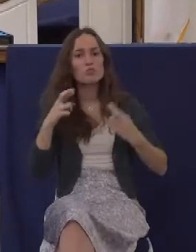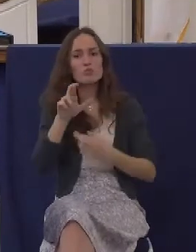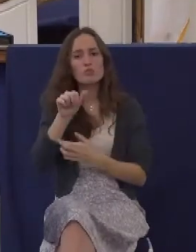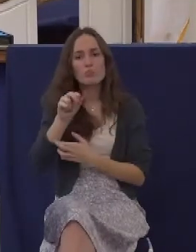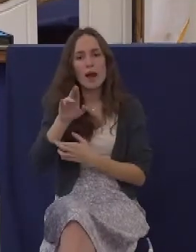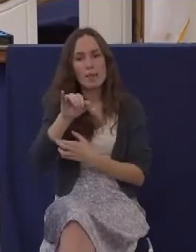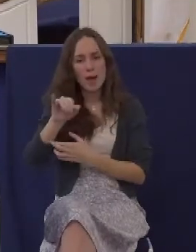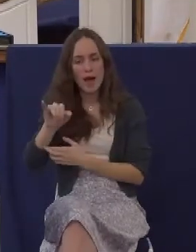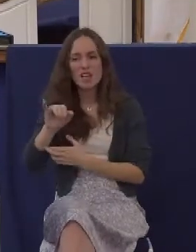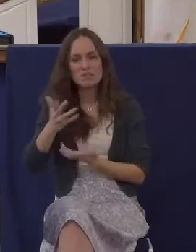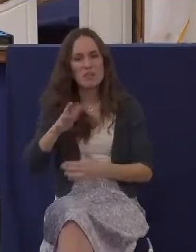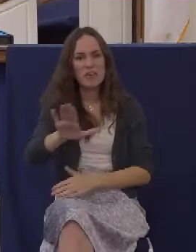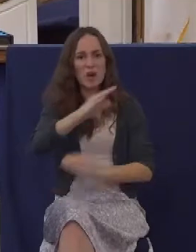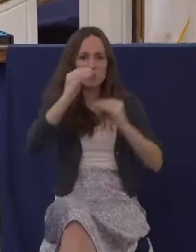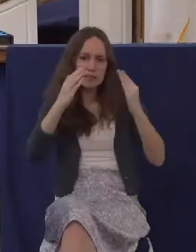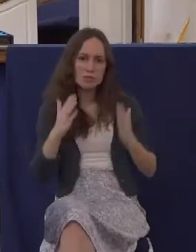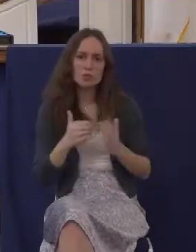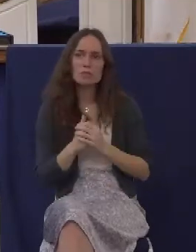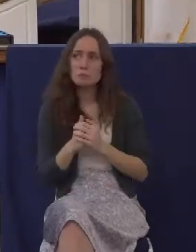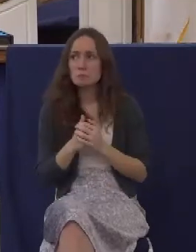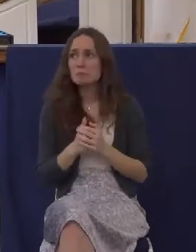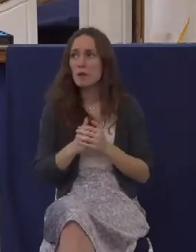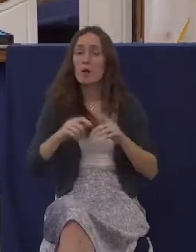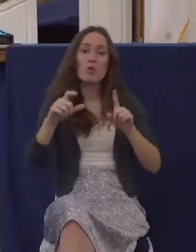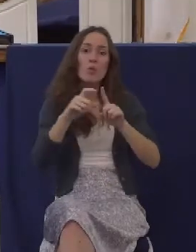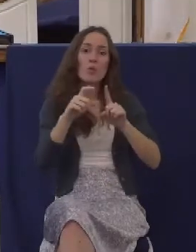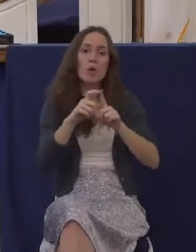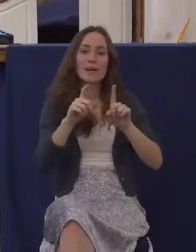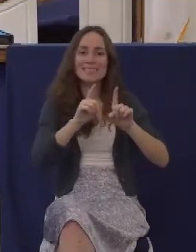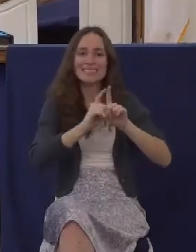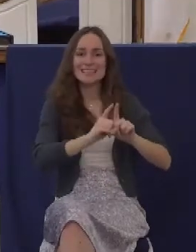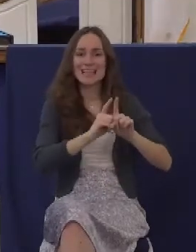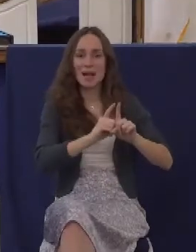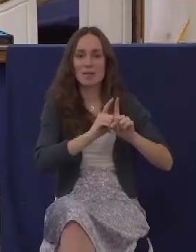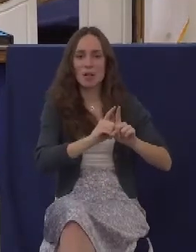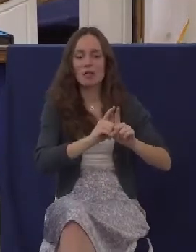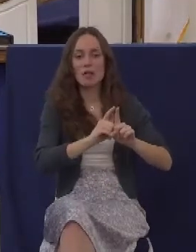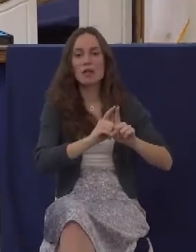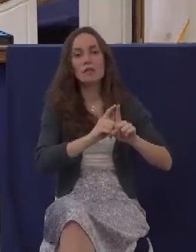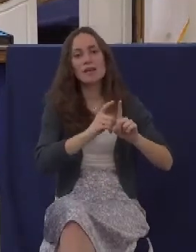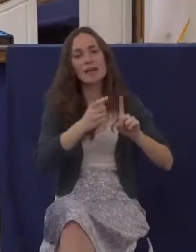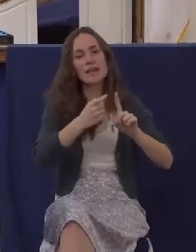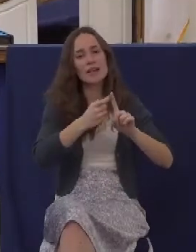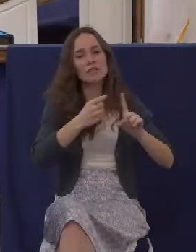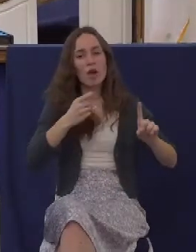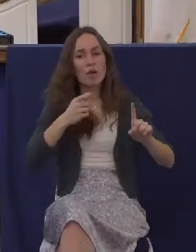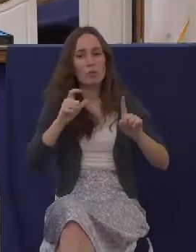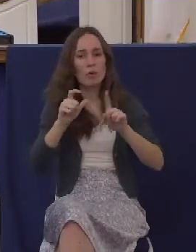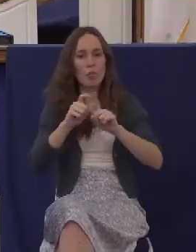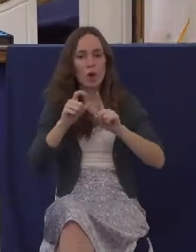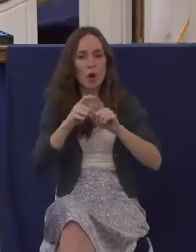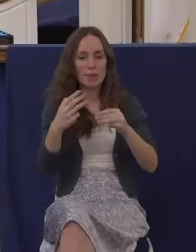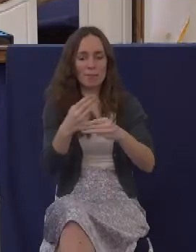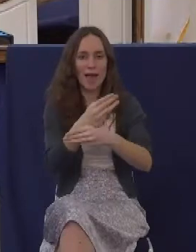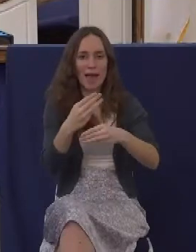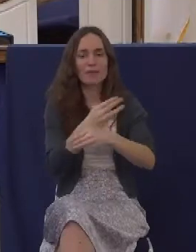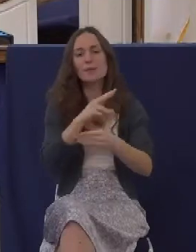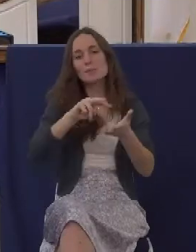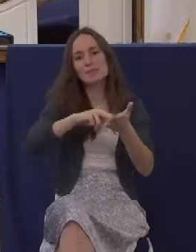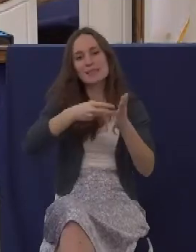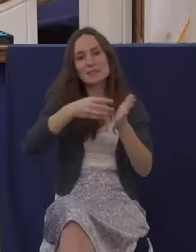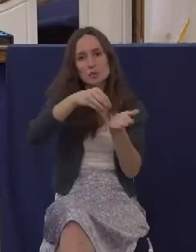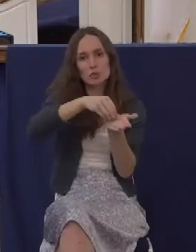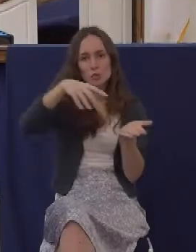disciple is from the Greek word mathetas. It's actually where we get the word math from. It means a learner or a student. When